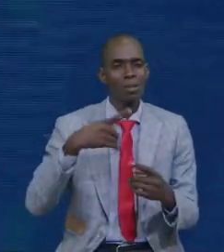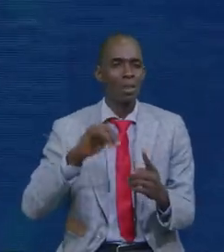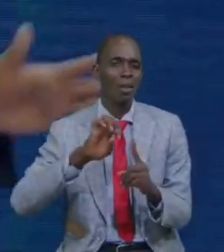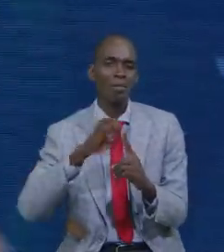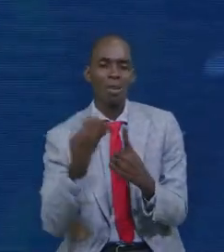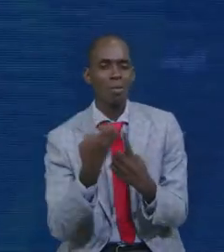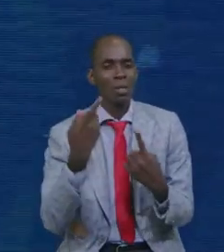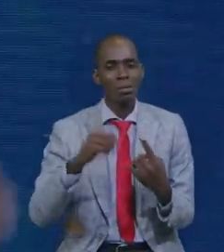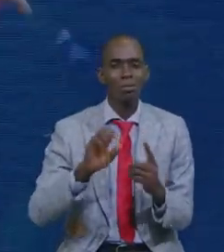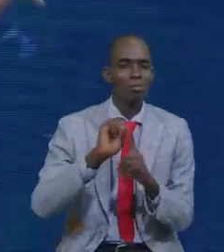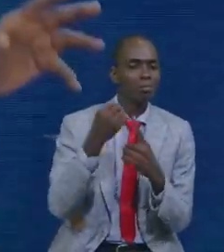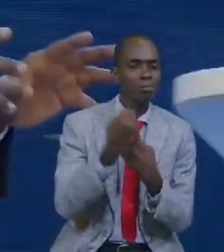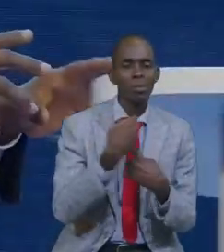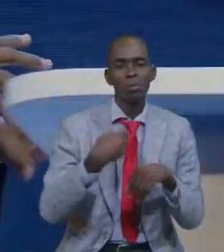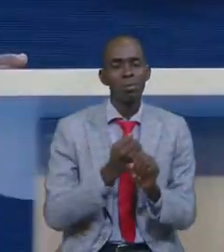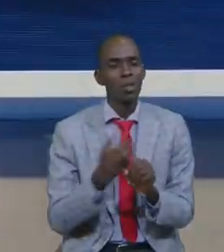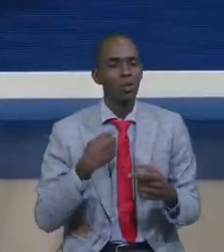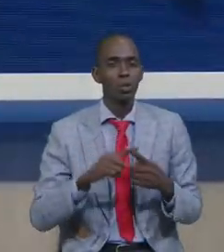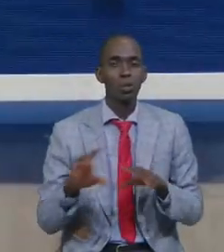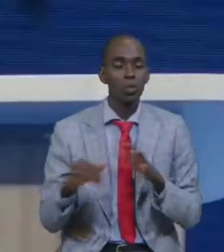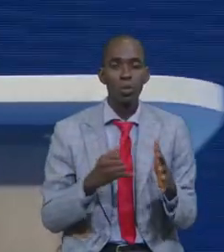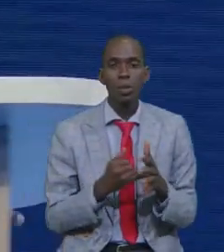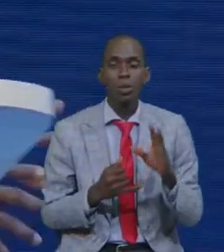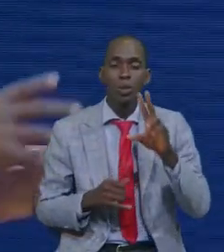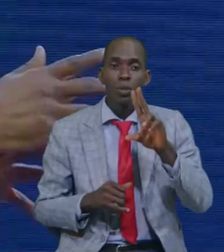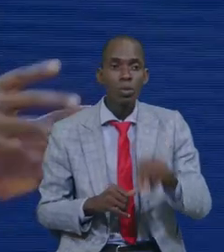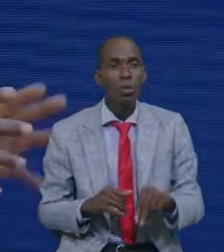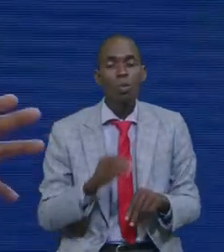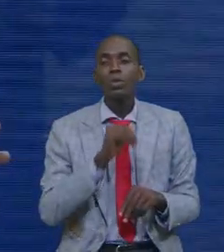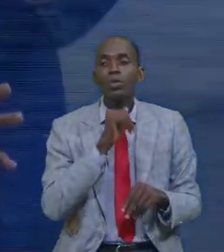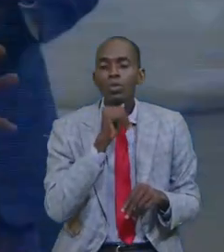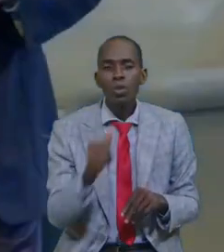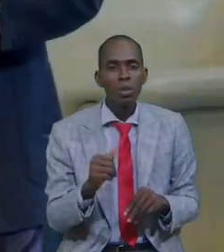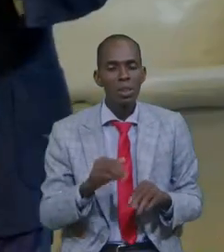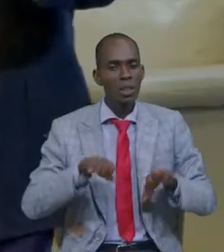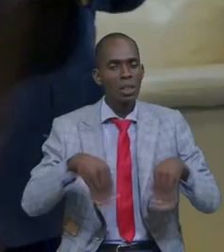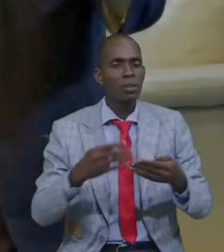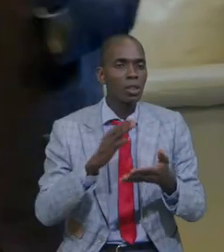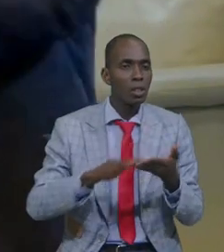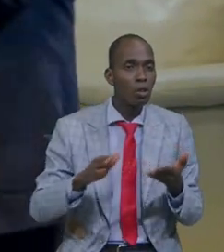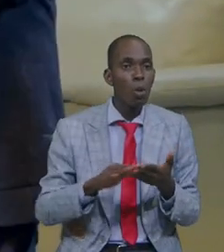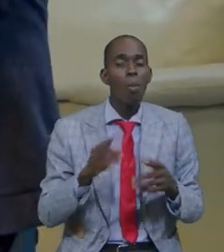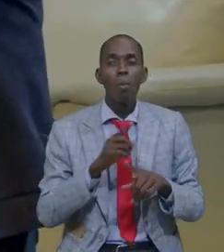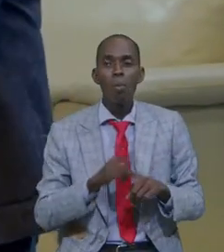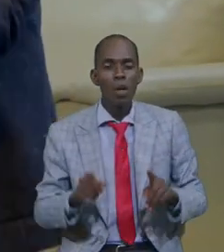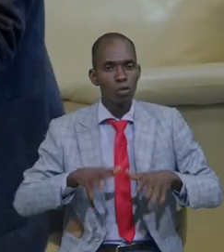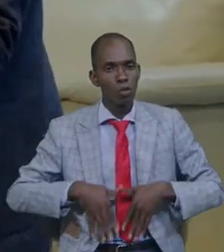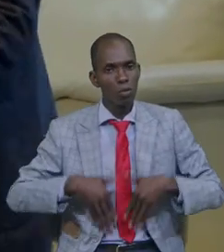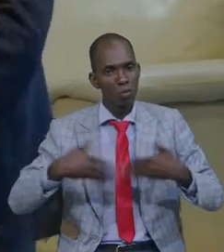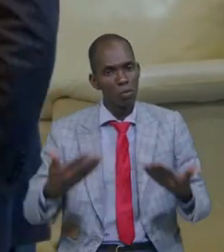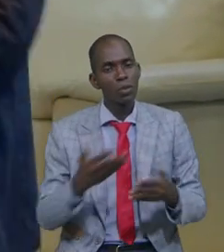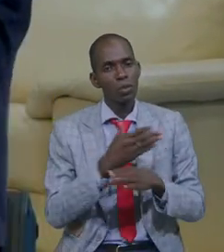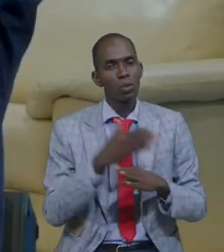and normally, but his environment, what he sees and what he learns of